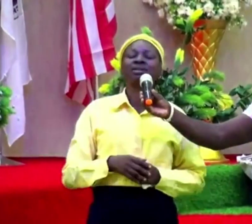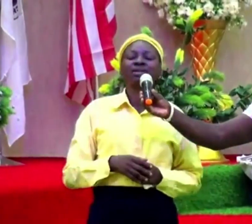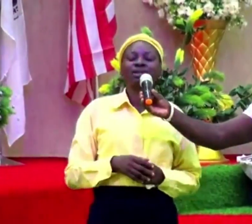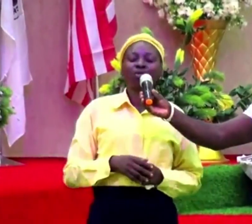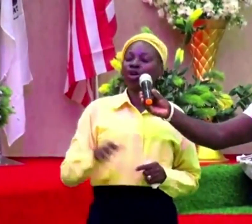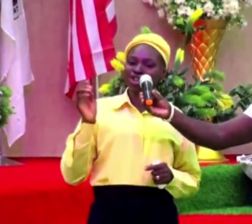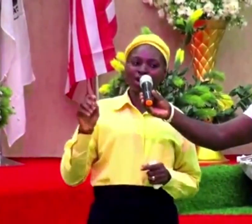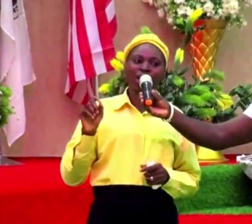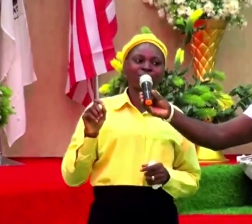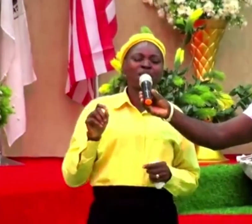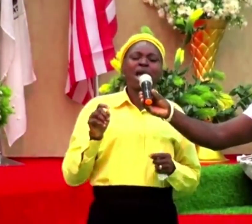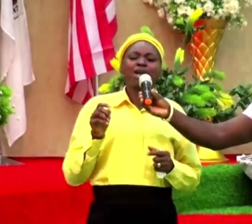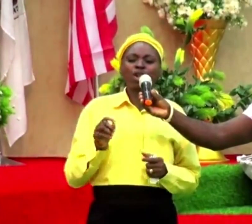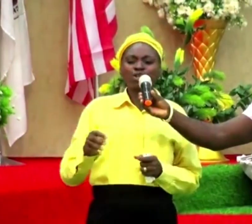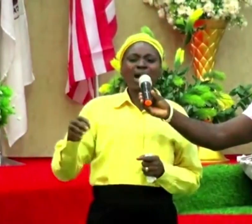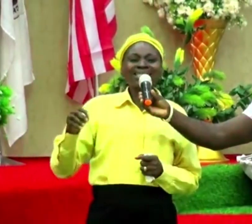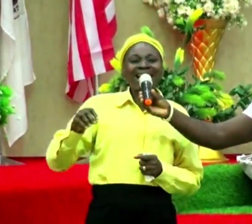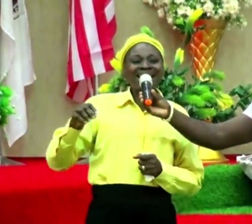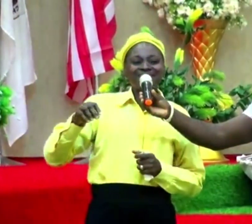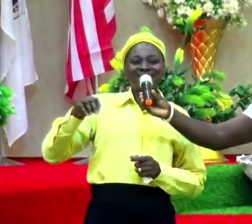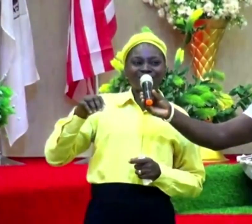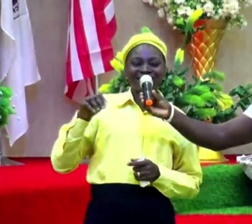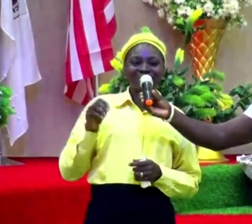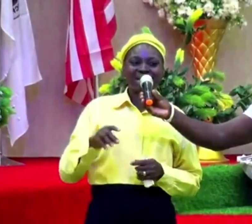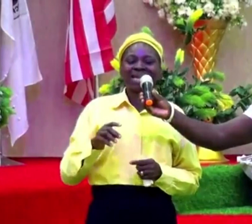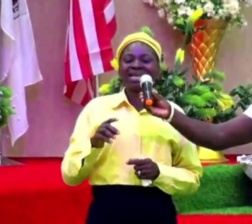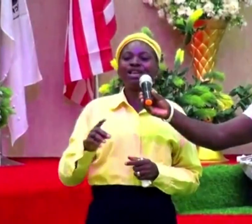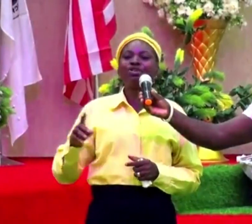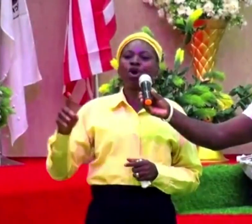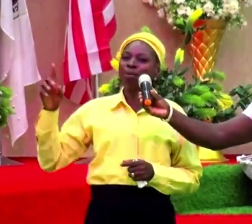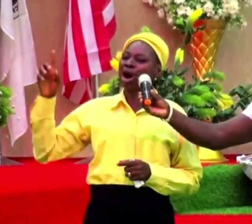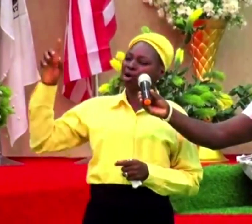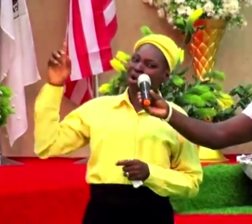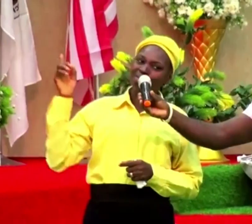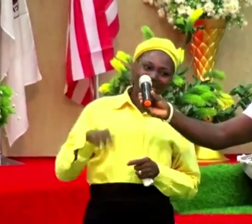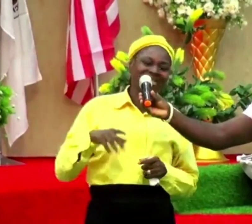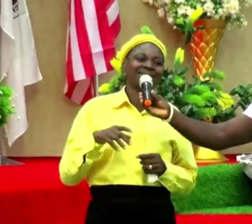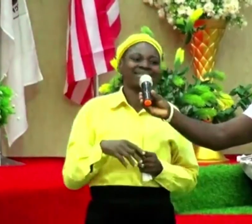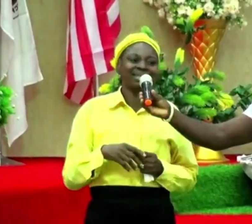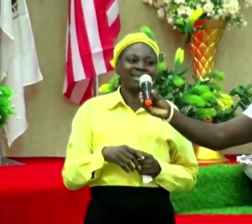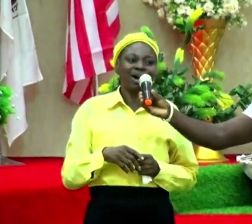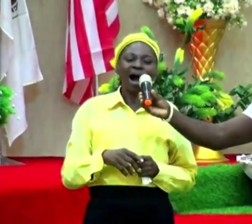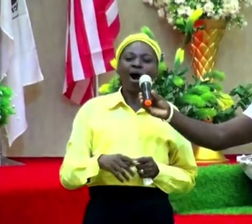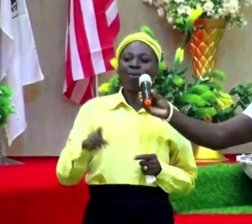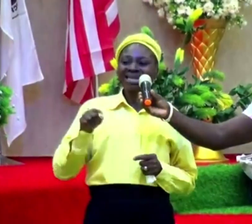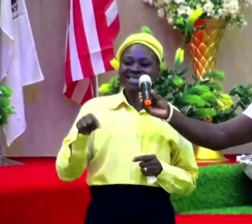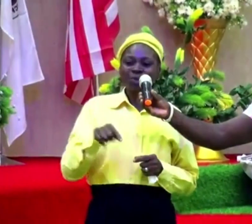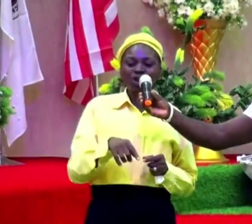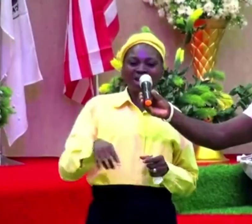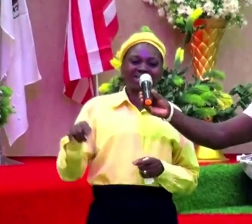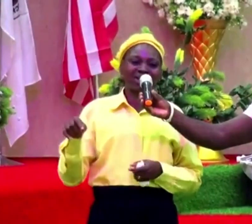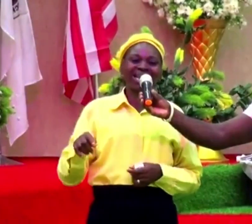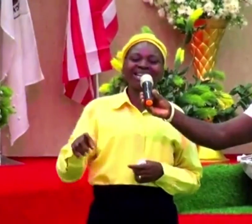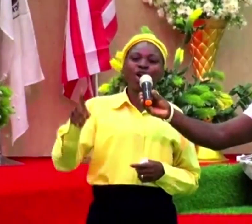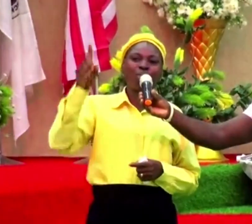dele mo ni Olorun n to tun wa je ri mi gangan ni pe ninu omo oko mi omo ti mo lo